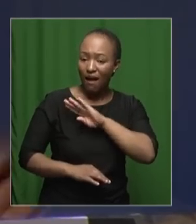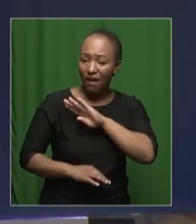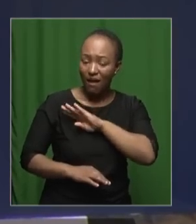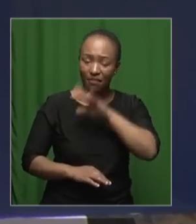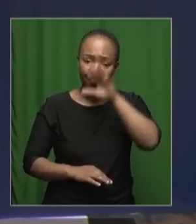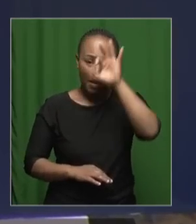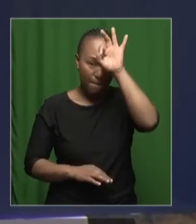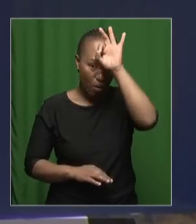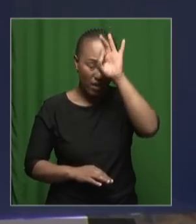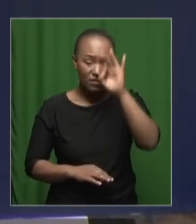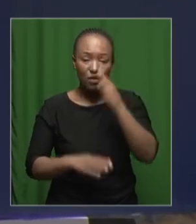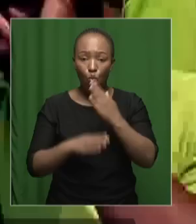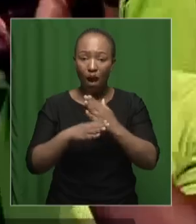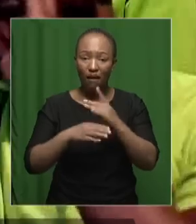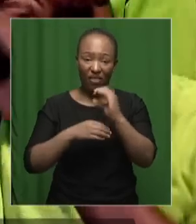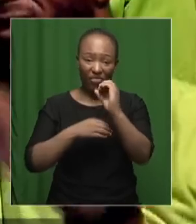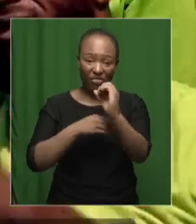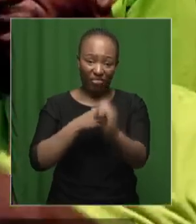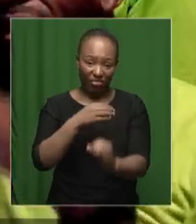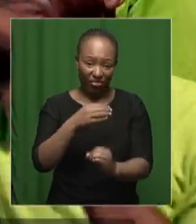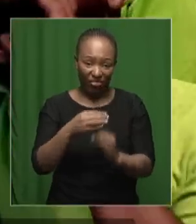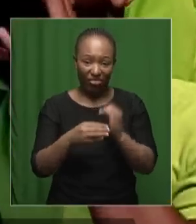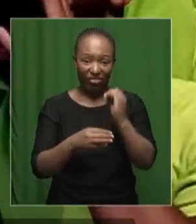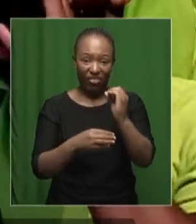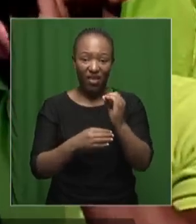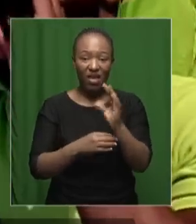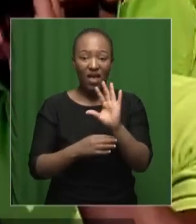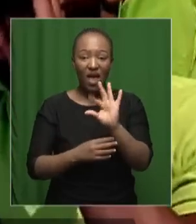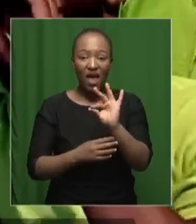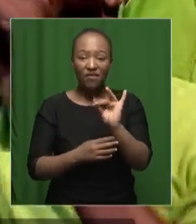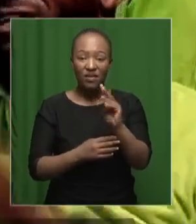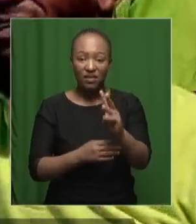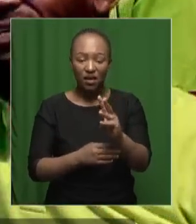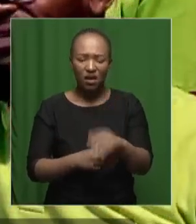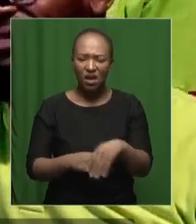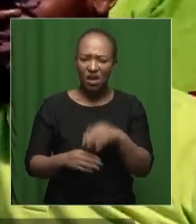that 100-kilometer street. They are working day and night.